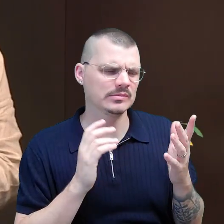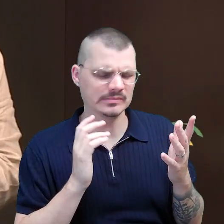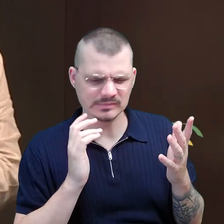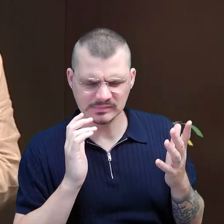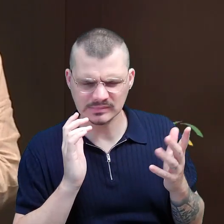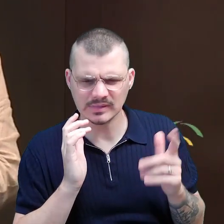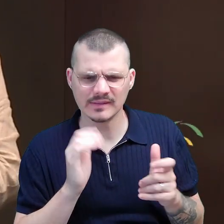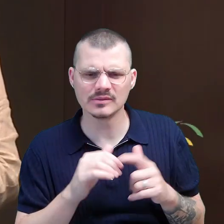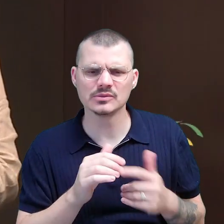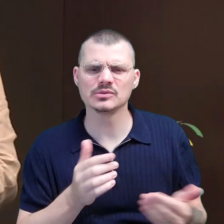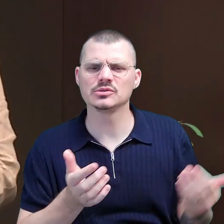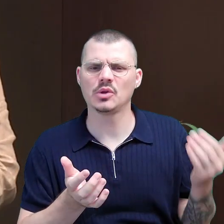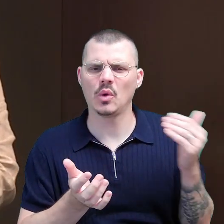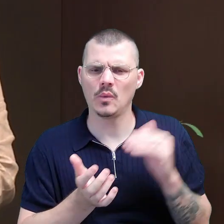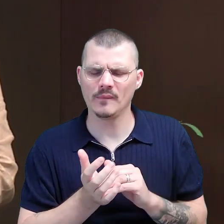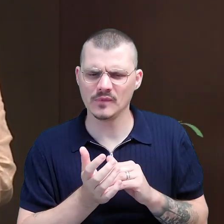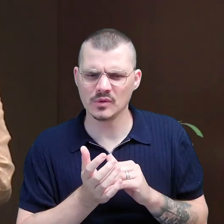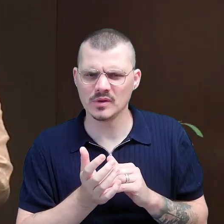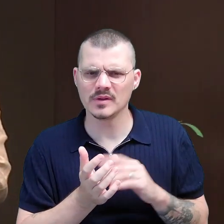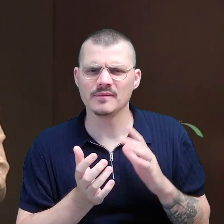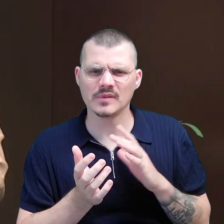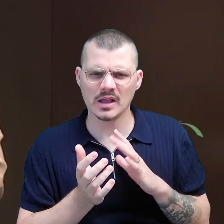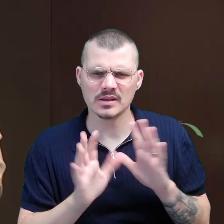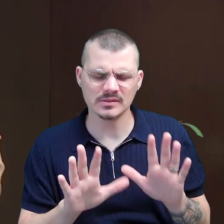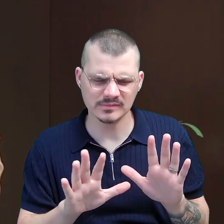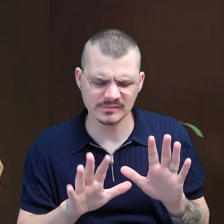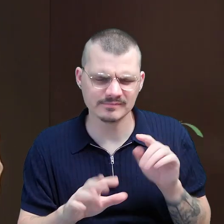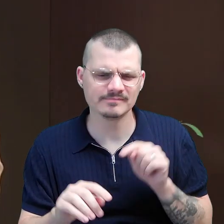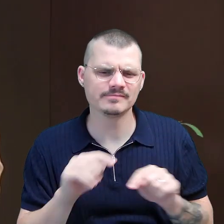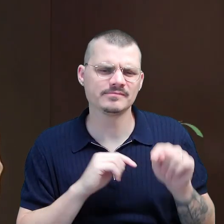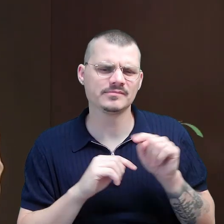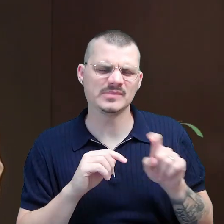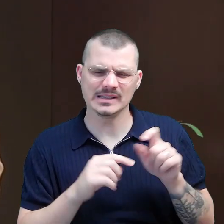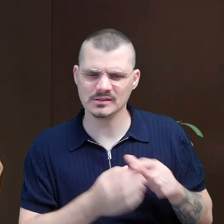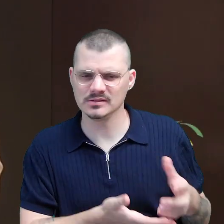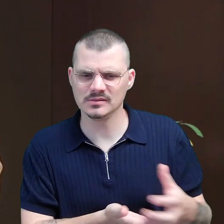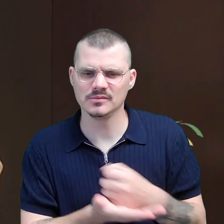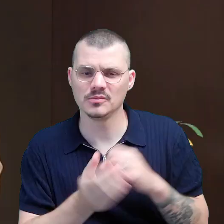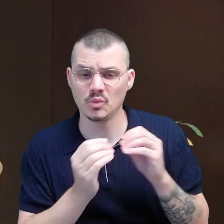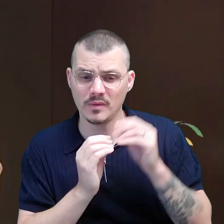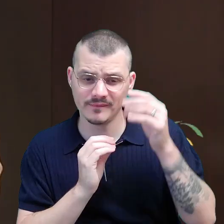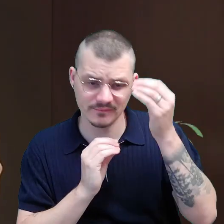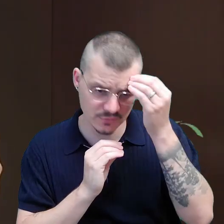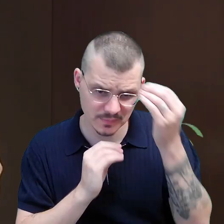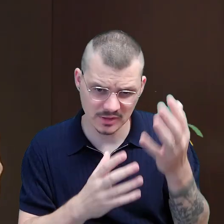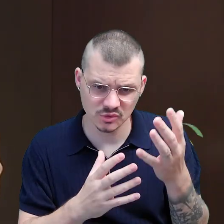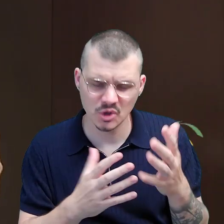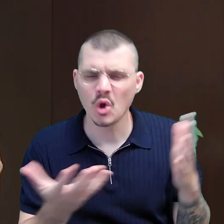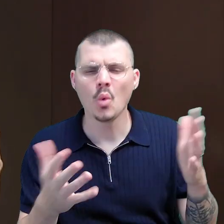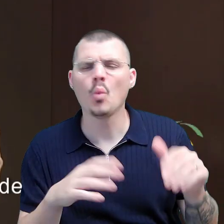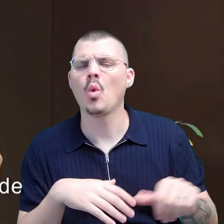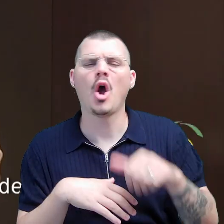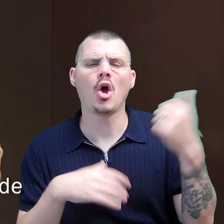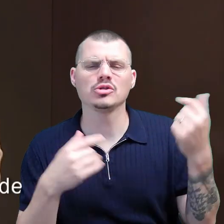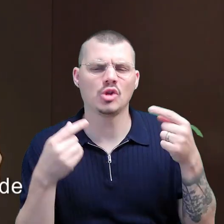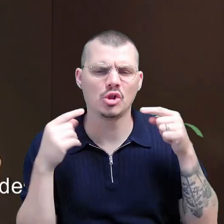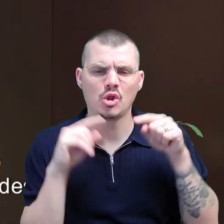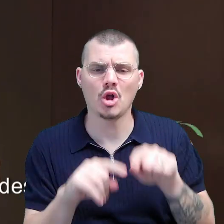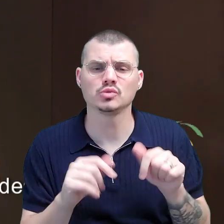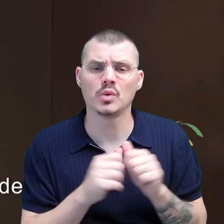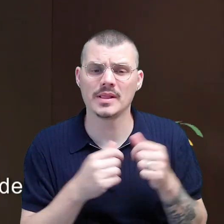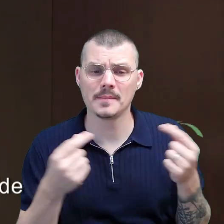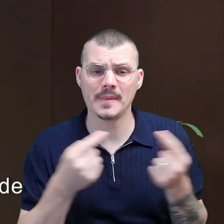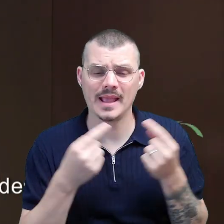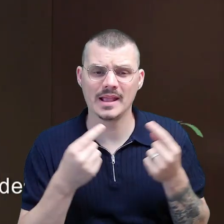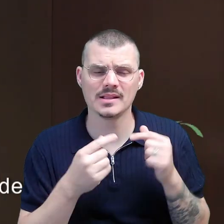So then we had to start over. Now, wait a minute. Take a history, Ruth. Get more information. What else goes